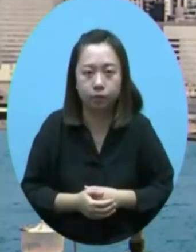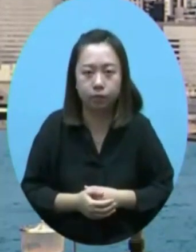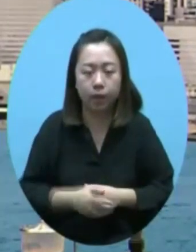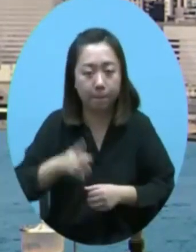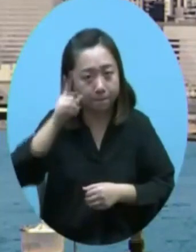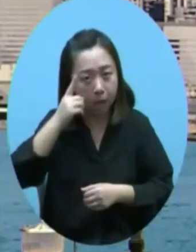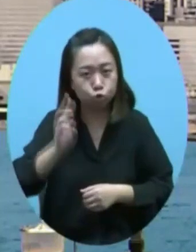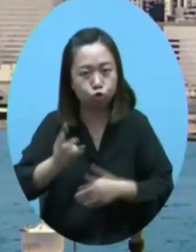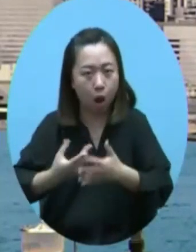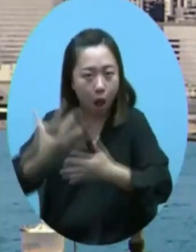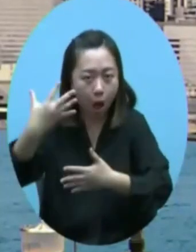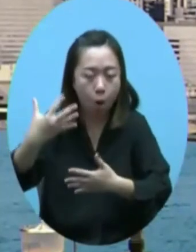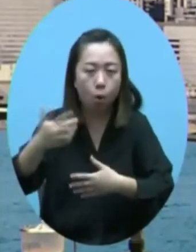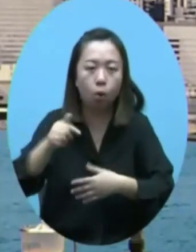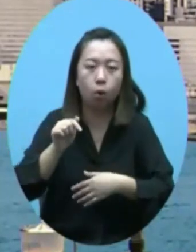ASAP.